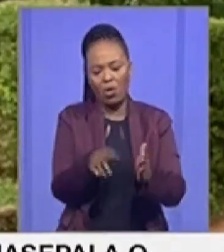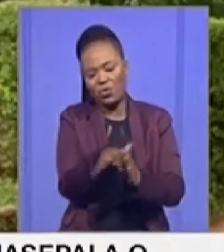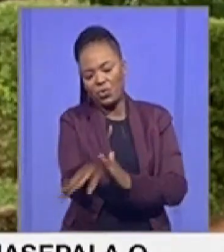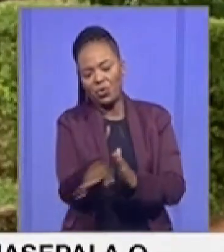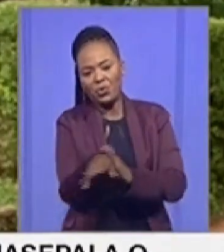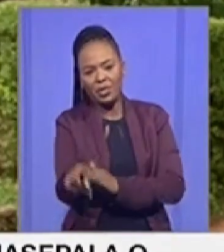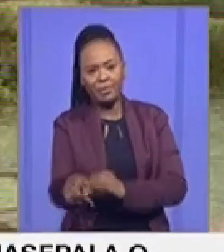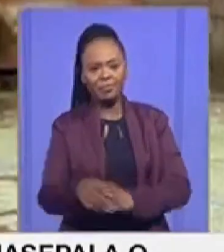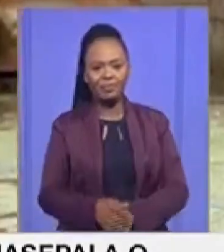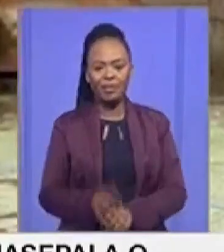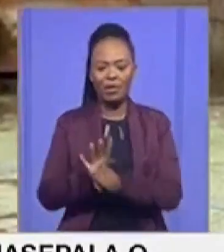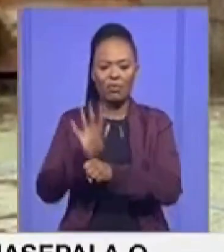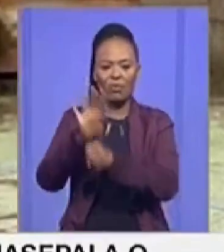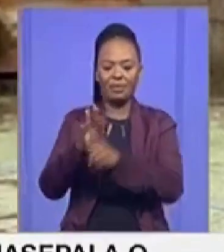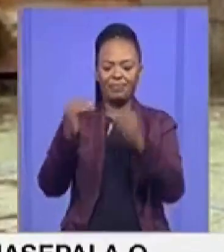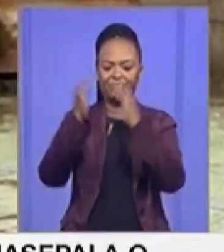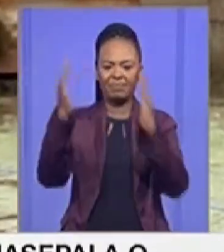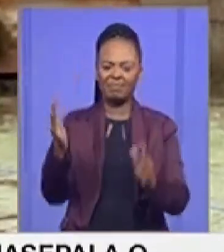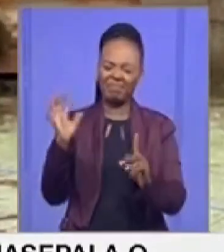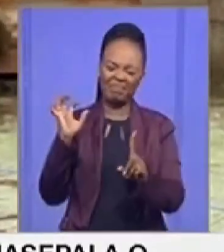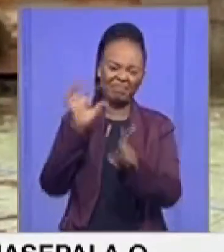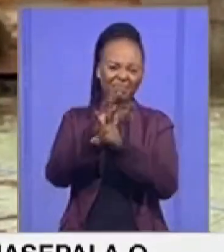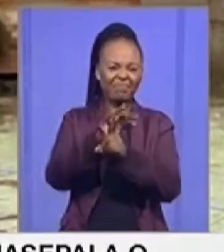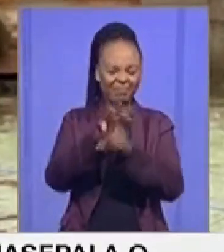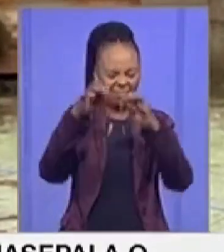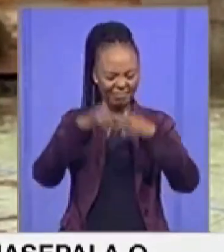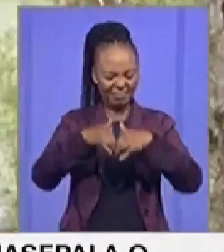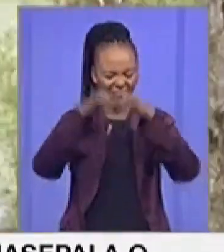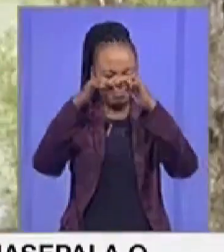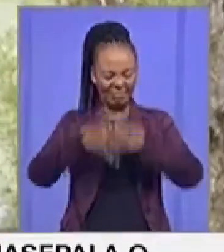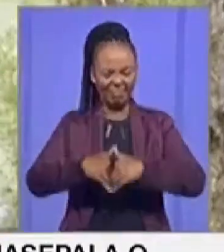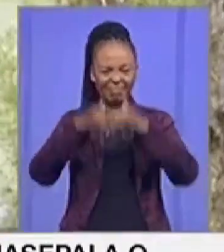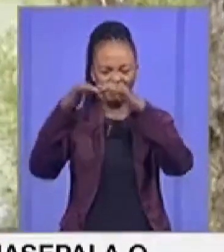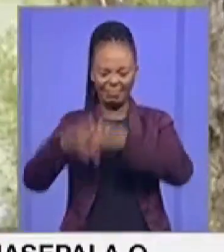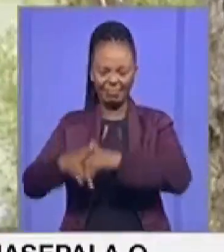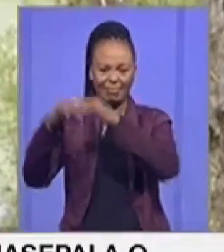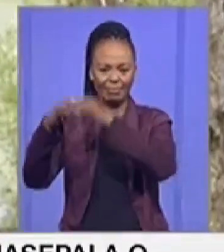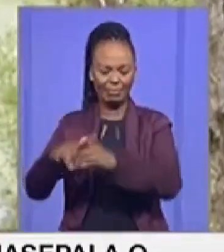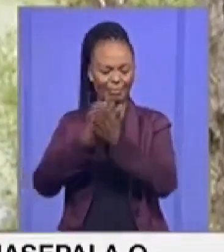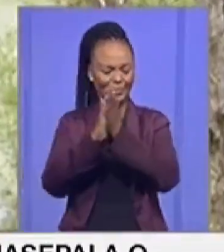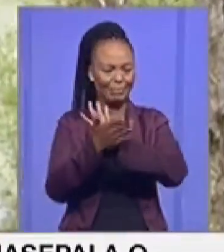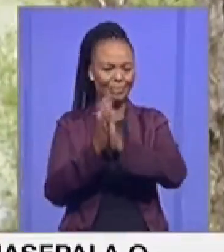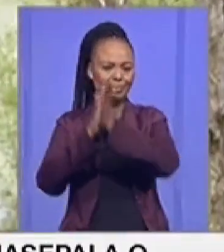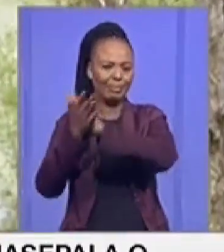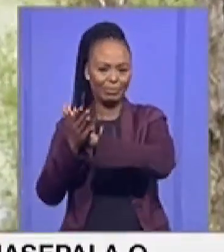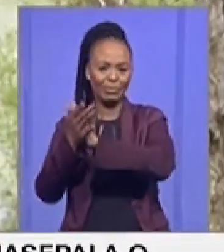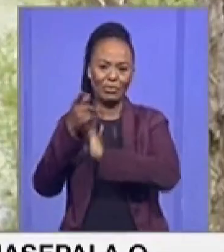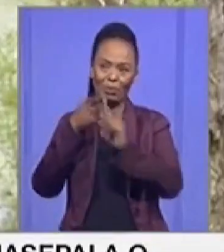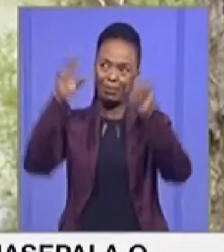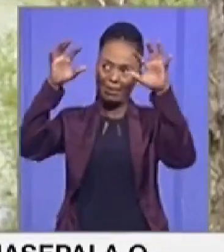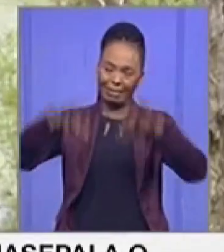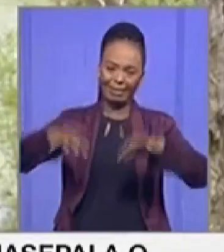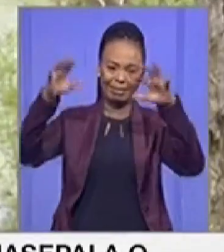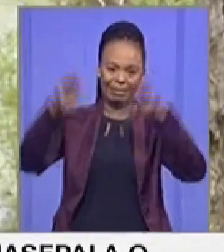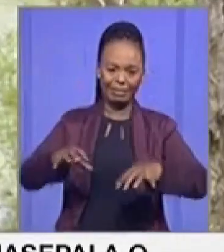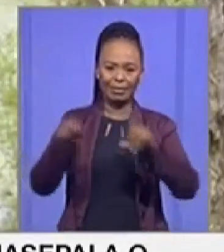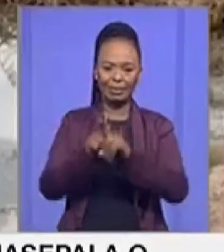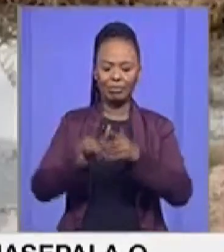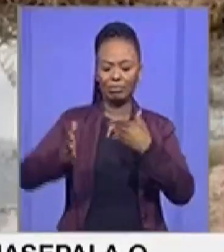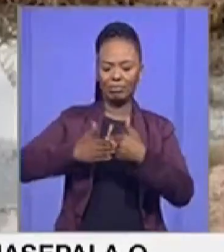lekana 14 a ile a angwa gampe gomme a hudušetšwa holong ya kgauswi se morago ga gore mafula a senye mengwako ya